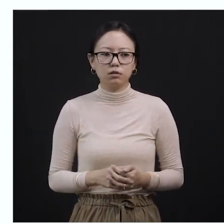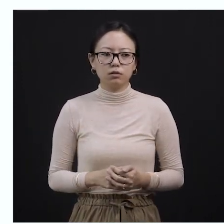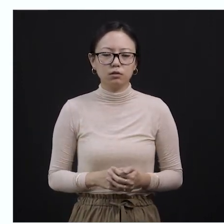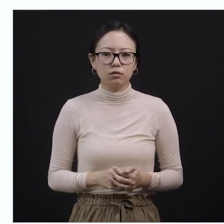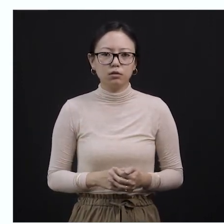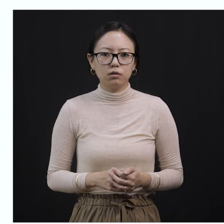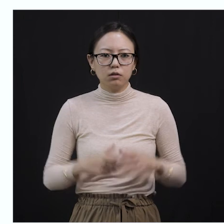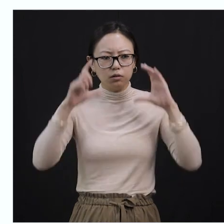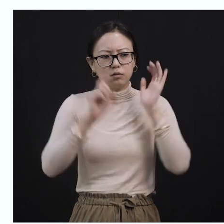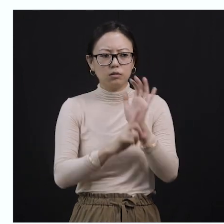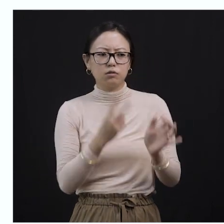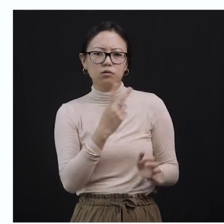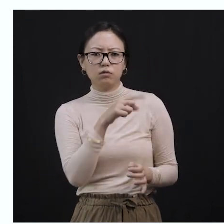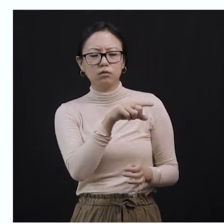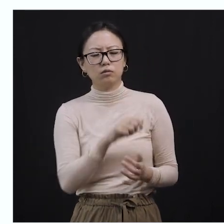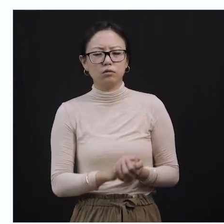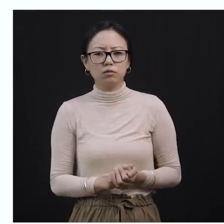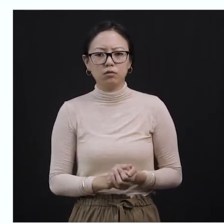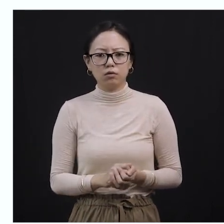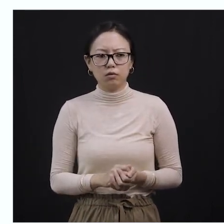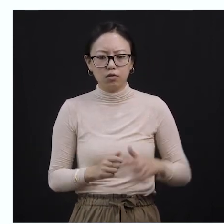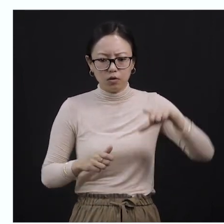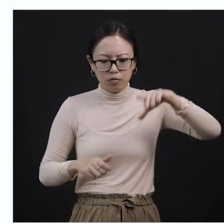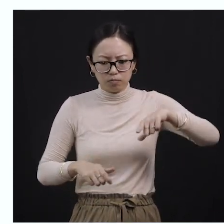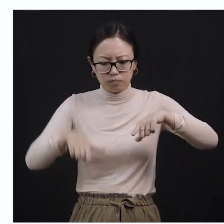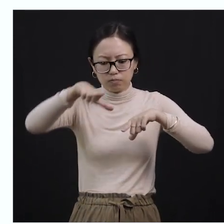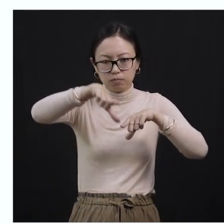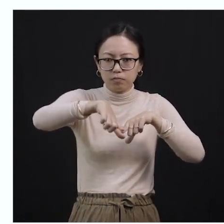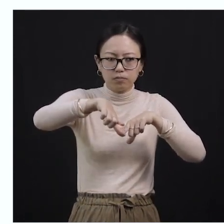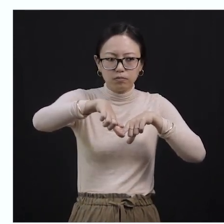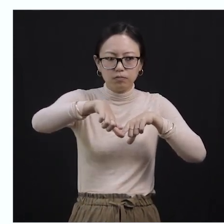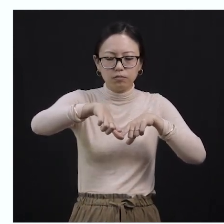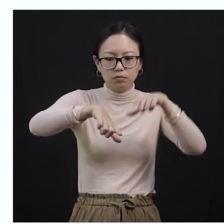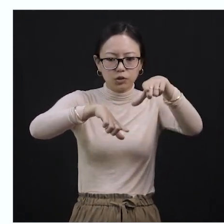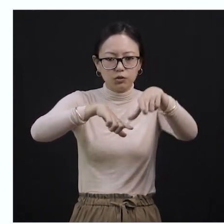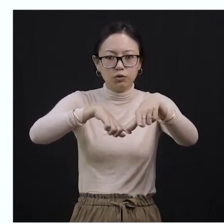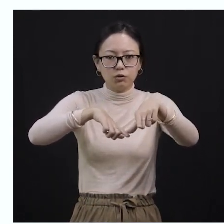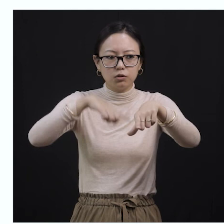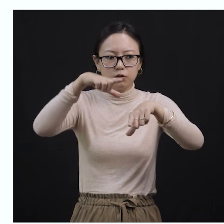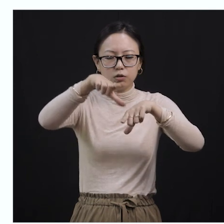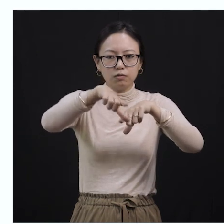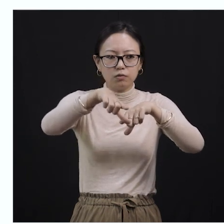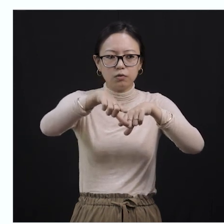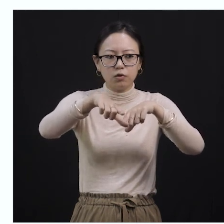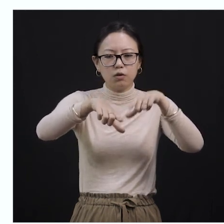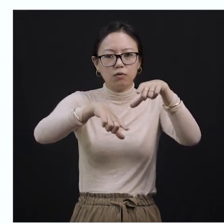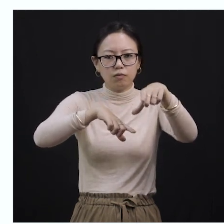and the second foot. So we 1, 2, 3,